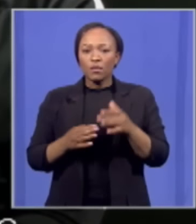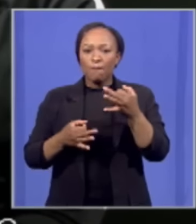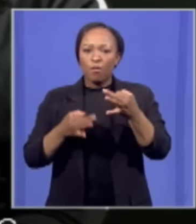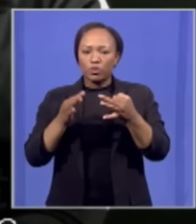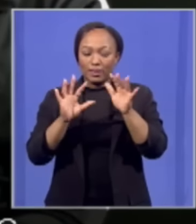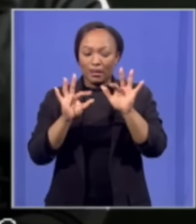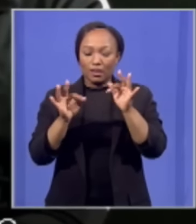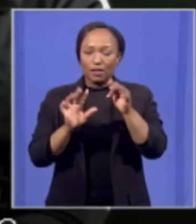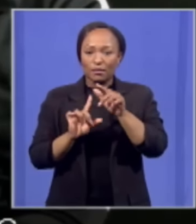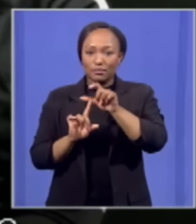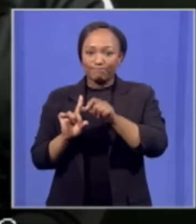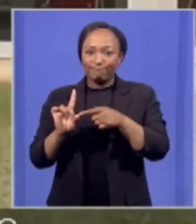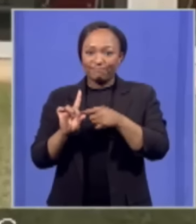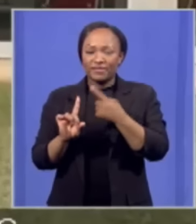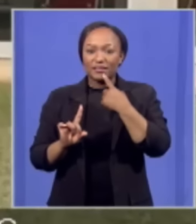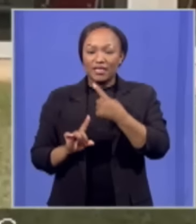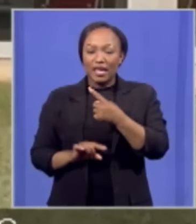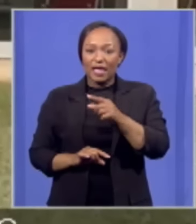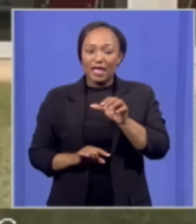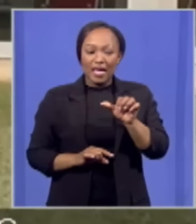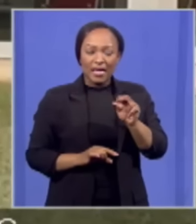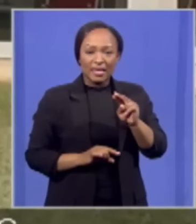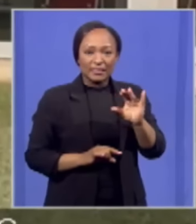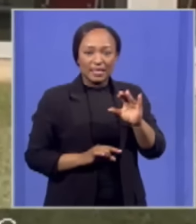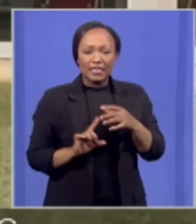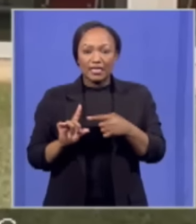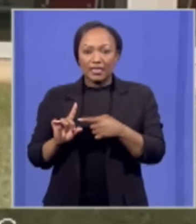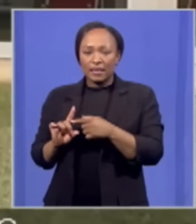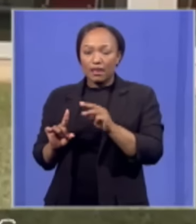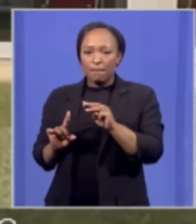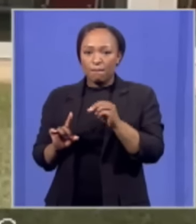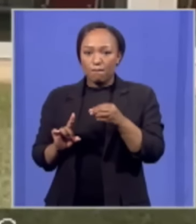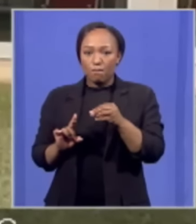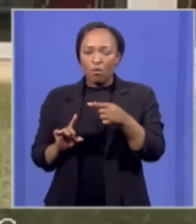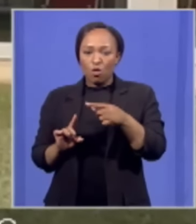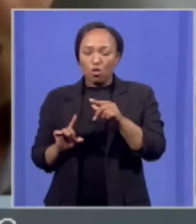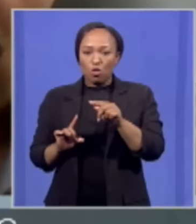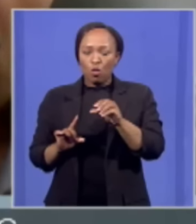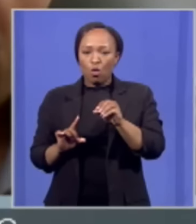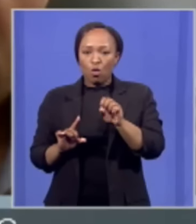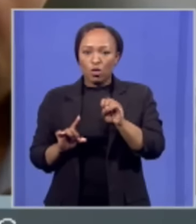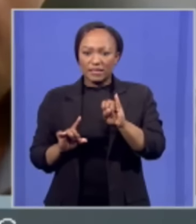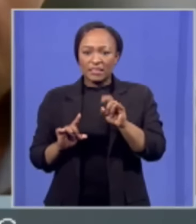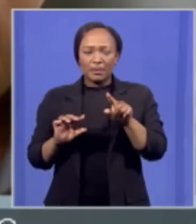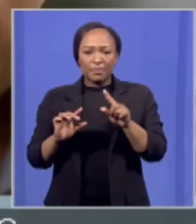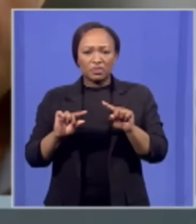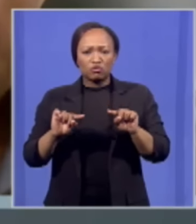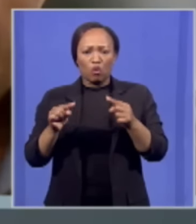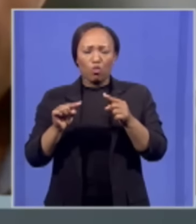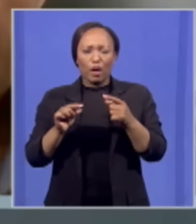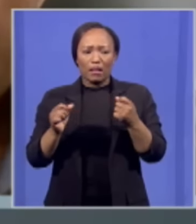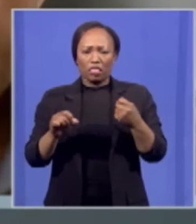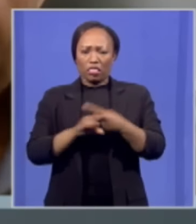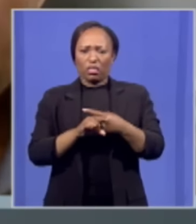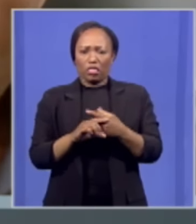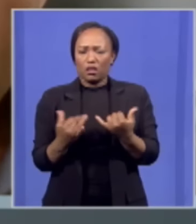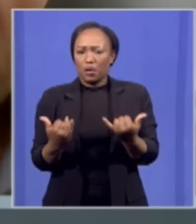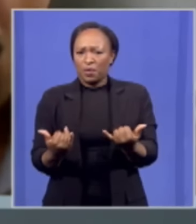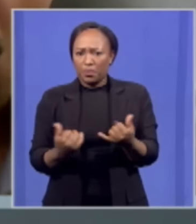ba taba ena ke hore ANC le Mokgotsi ba bontse tseko ya bona ka bopaki. We are seeing conflicting statements. I